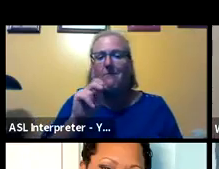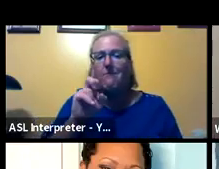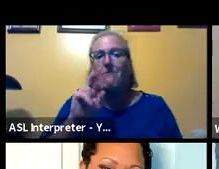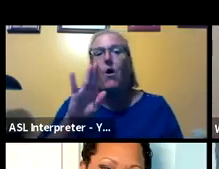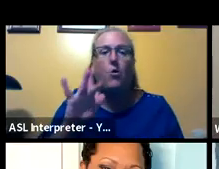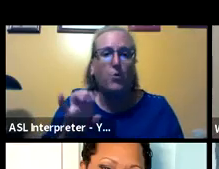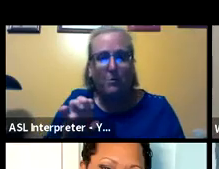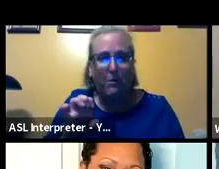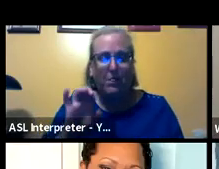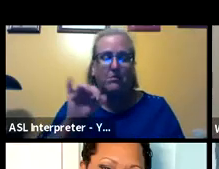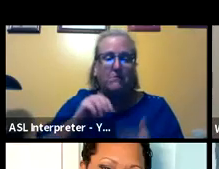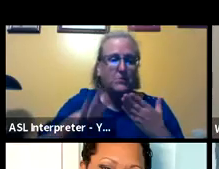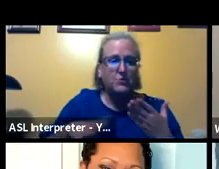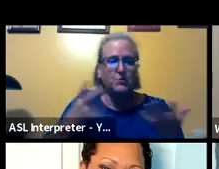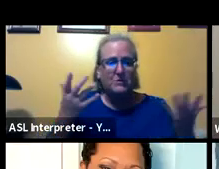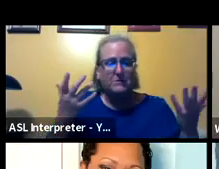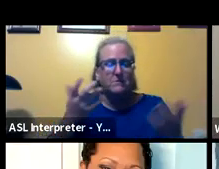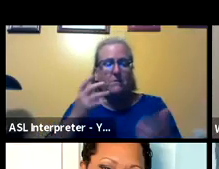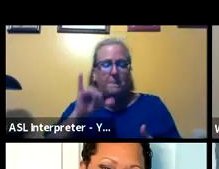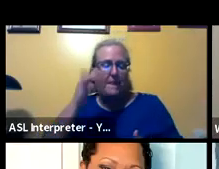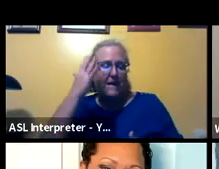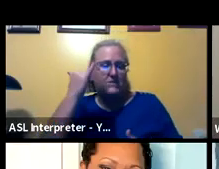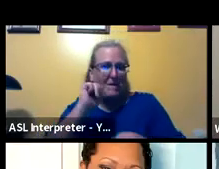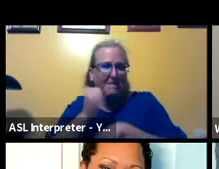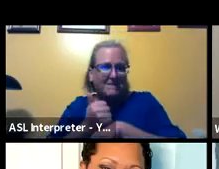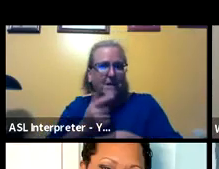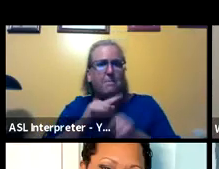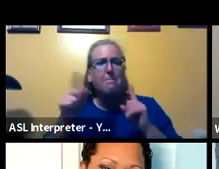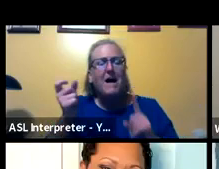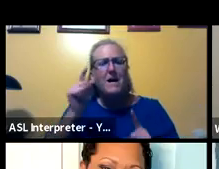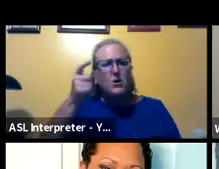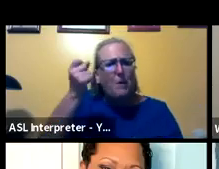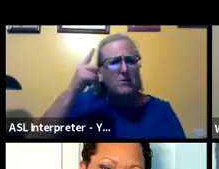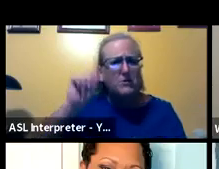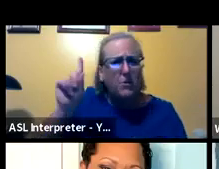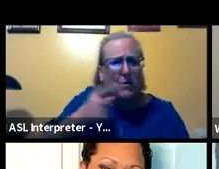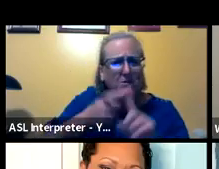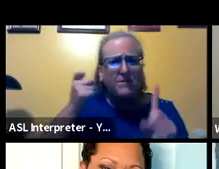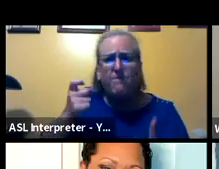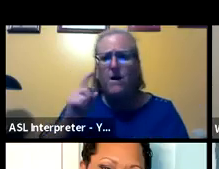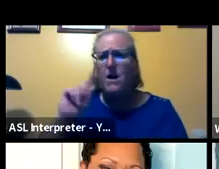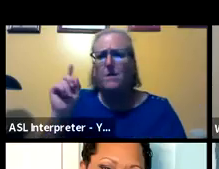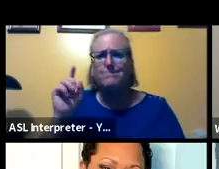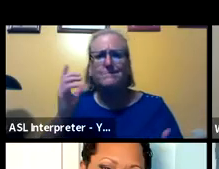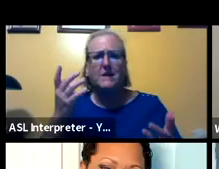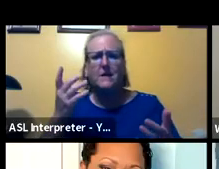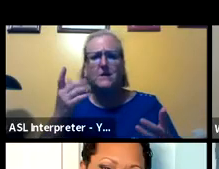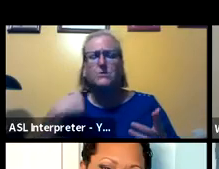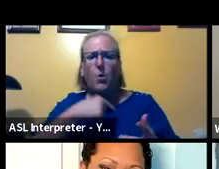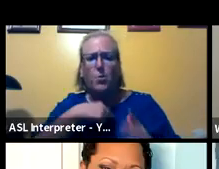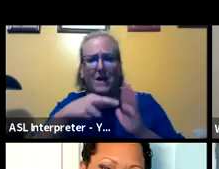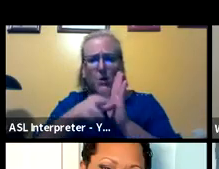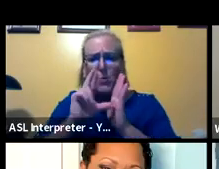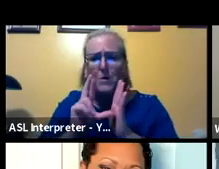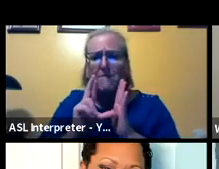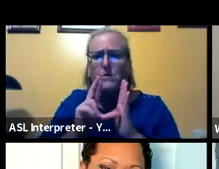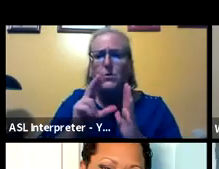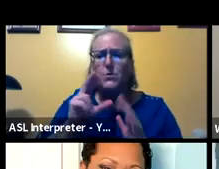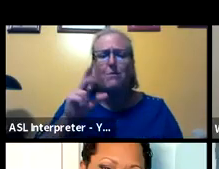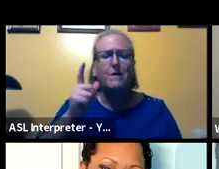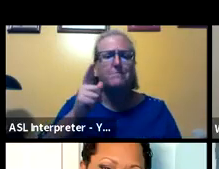so that's why the board can set that tax rate. But understanding where that comes from and reviewing that. So we review the Christina, our